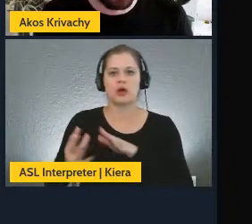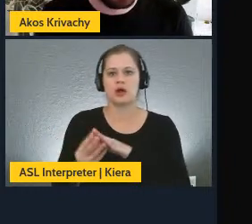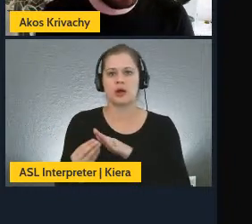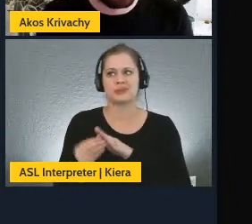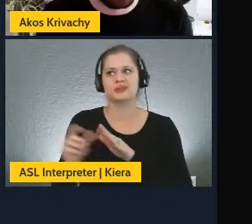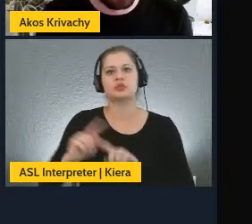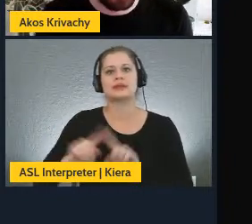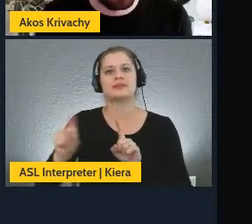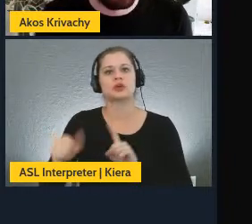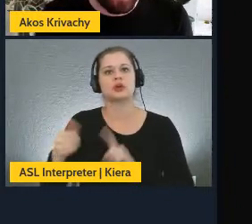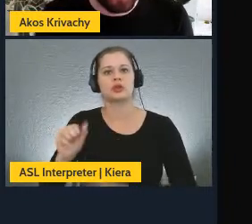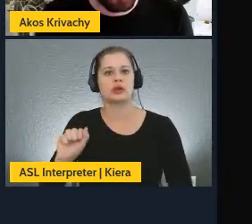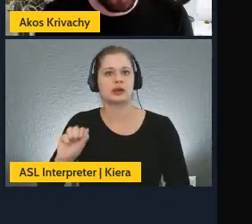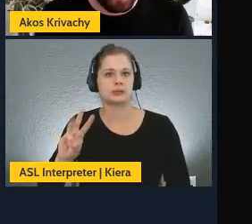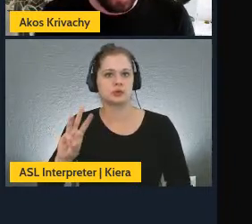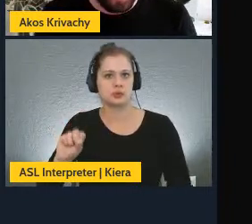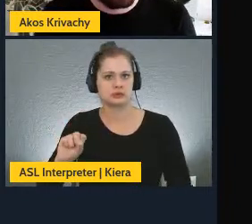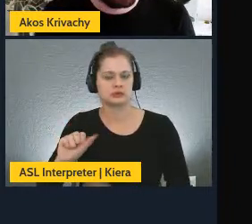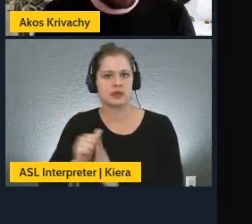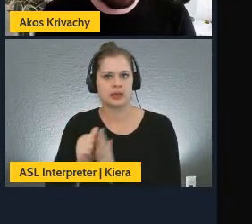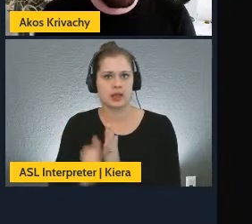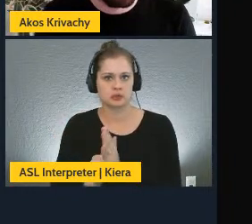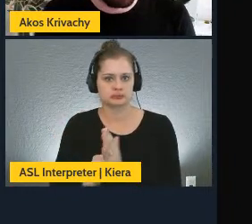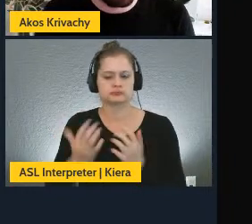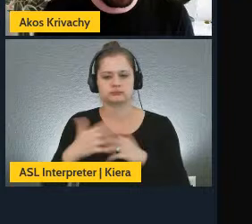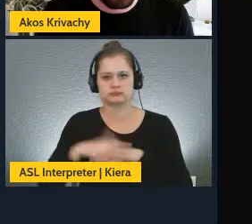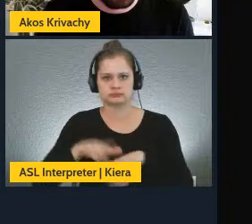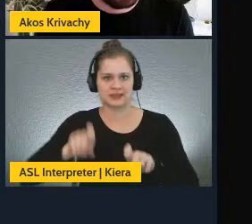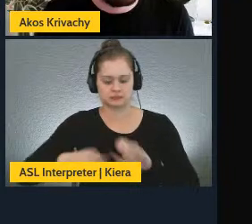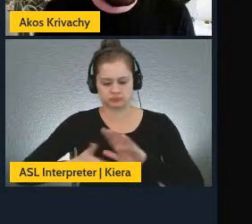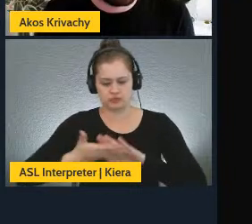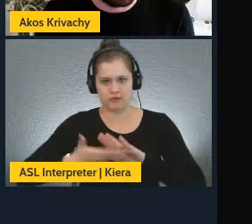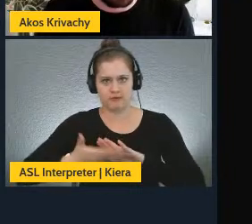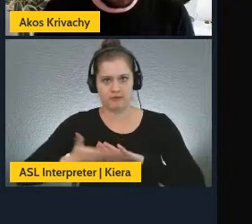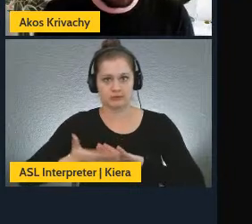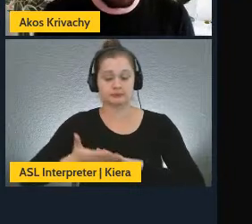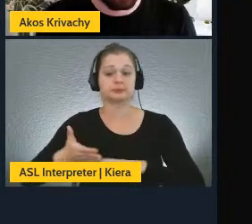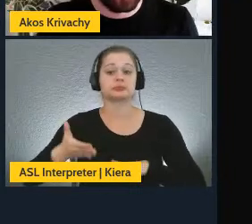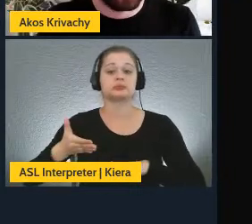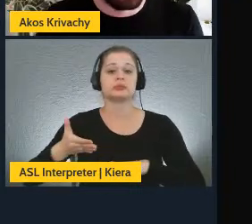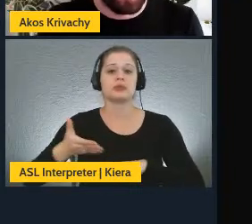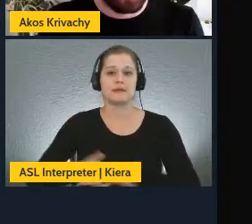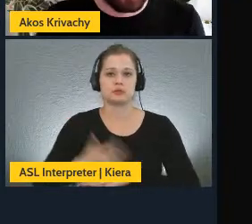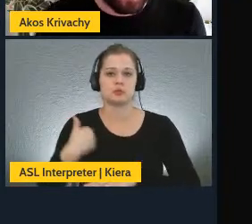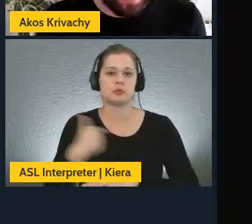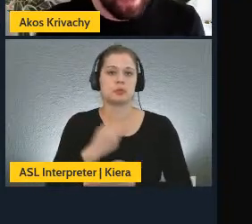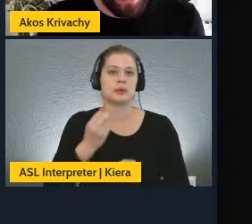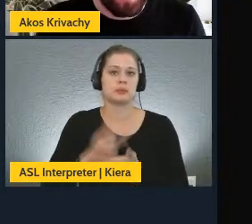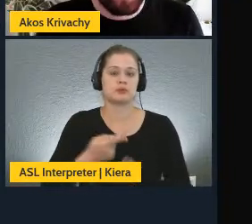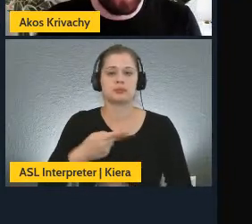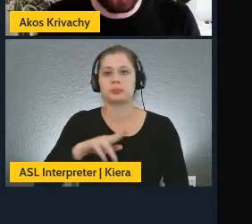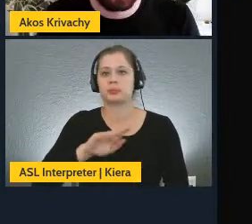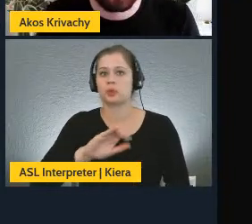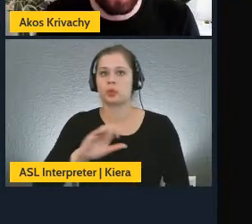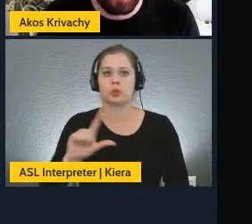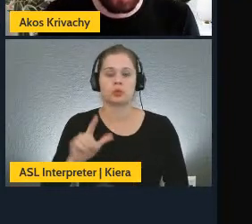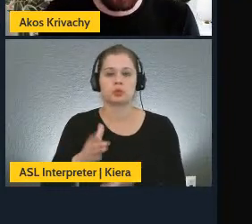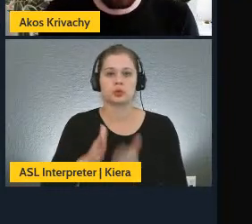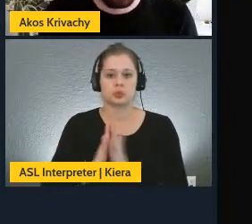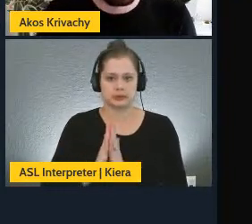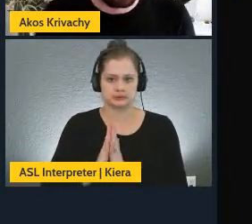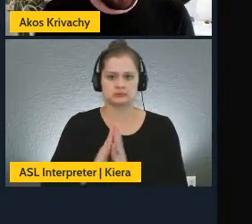account where the integration tests are run. After we've approved the pull request, it gets merged into our development